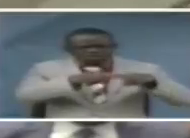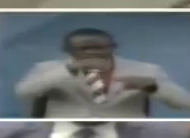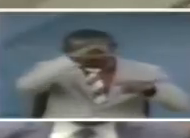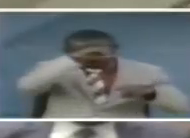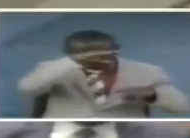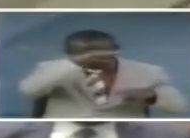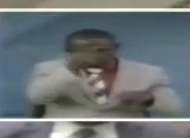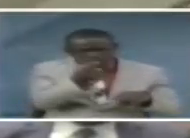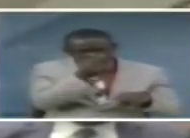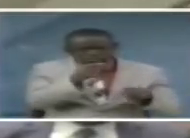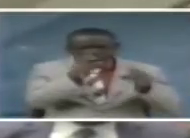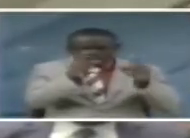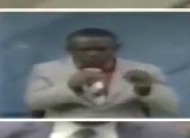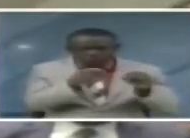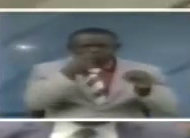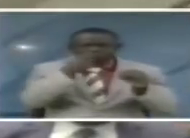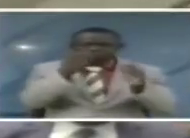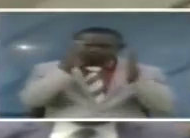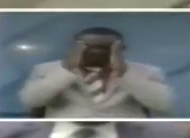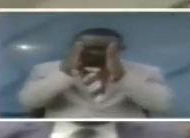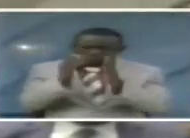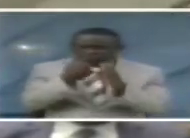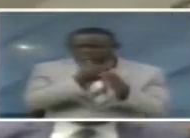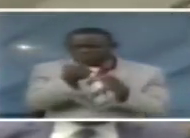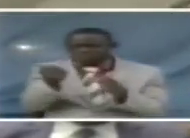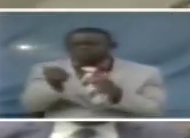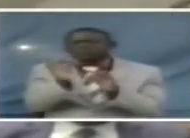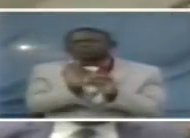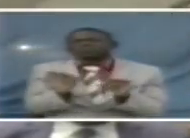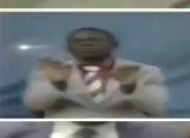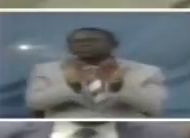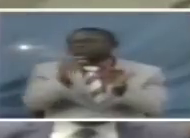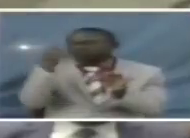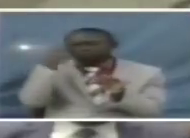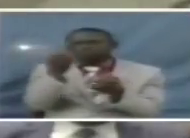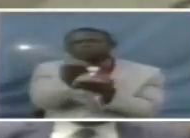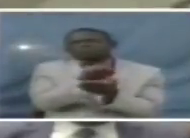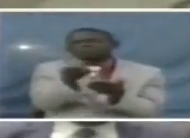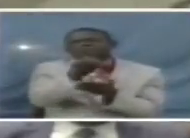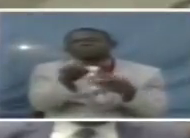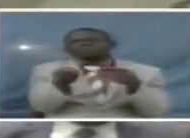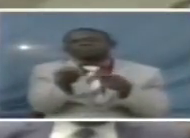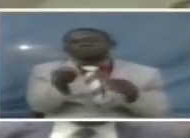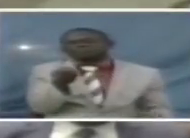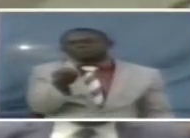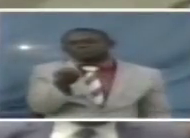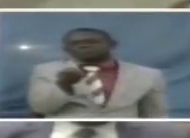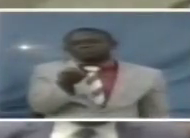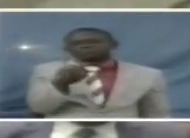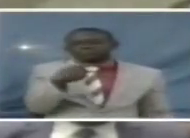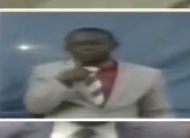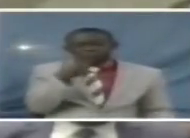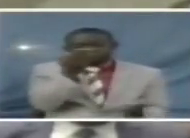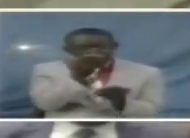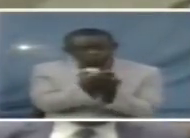diversifying away from dependence on mining is key to attaining economic resilience. I